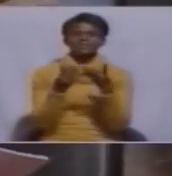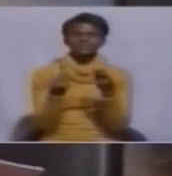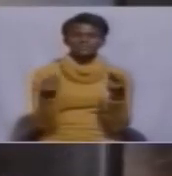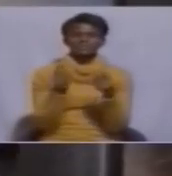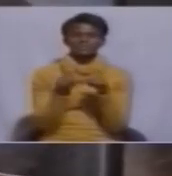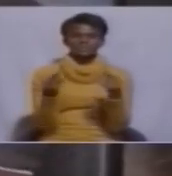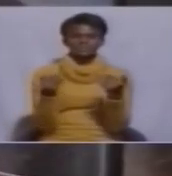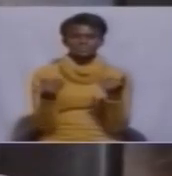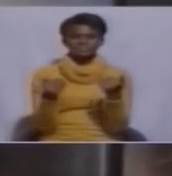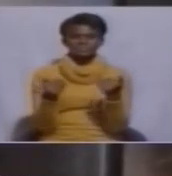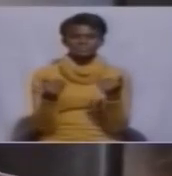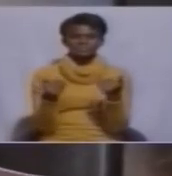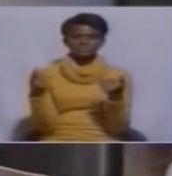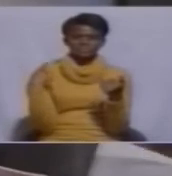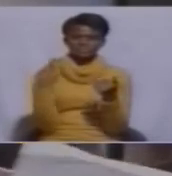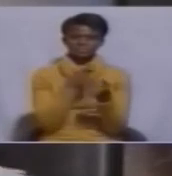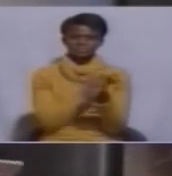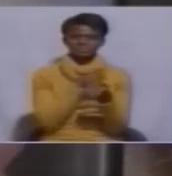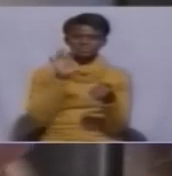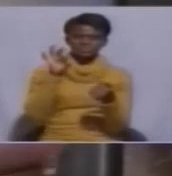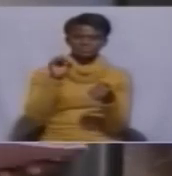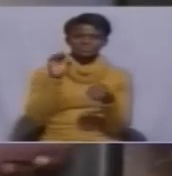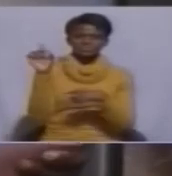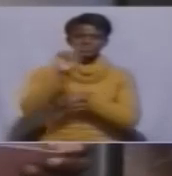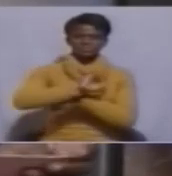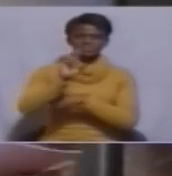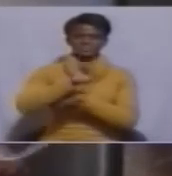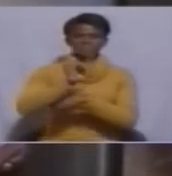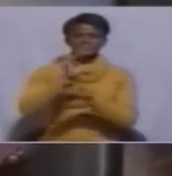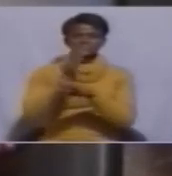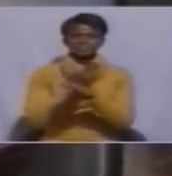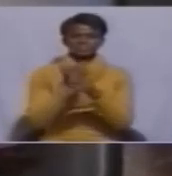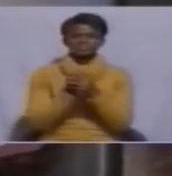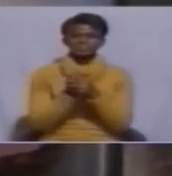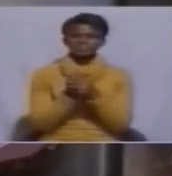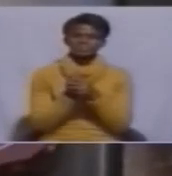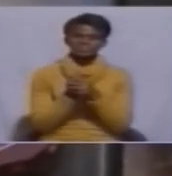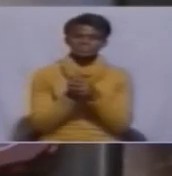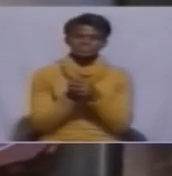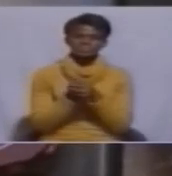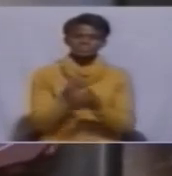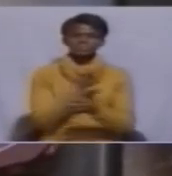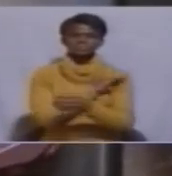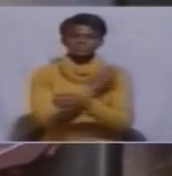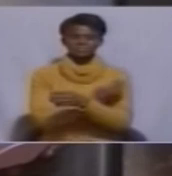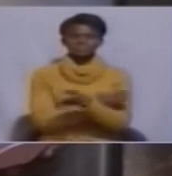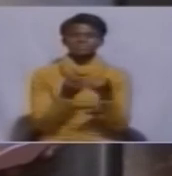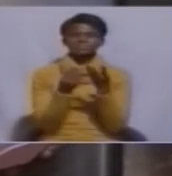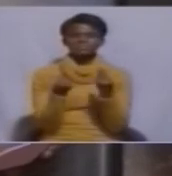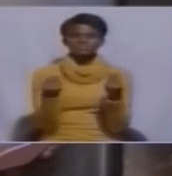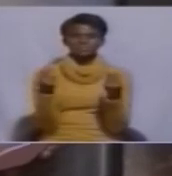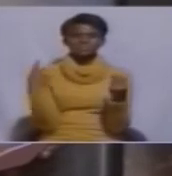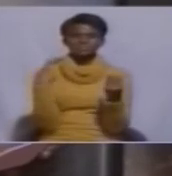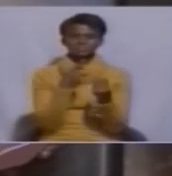provision which says Parliament will stand dissolved 90 days before a general election, does that take the powers away from him to dissolve